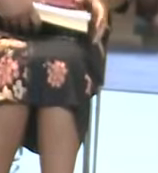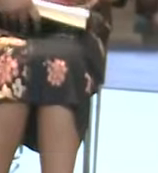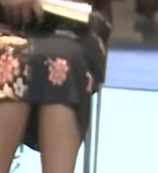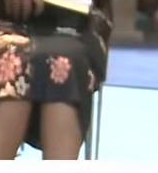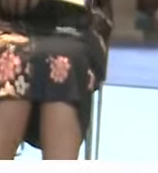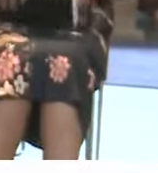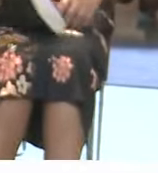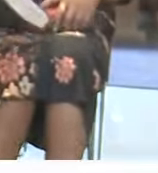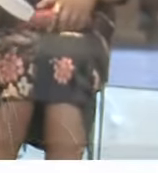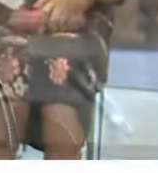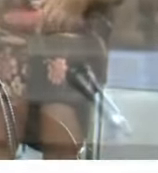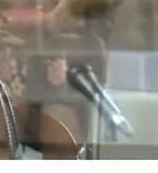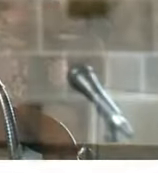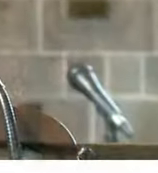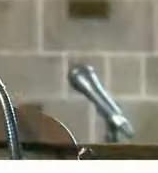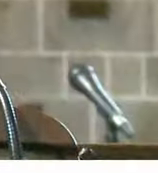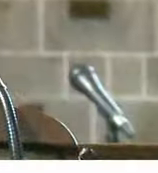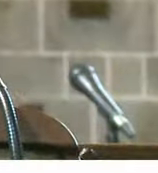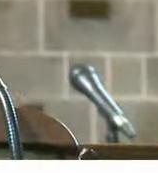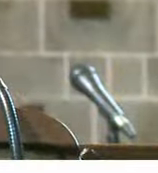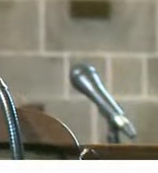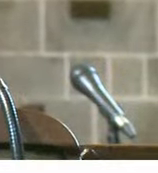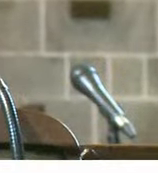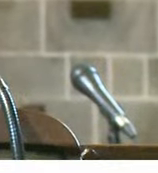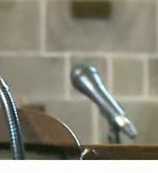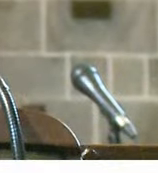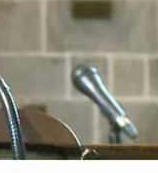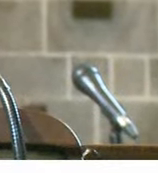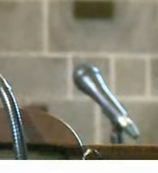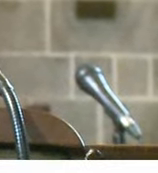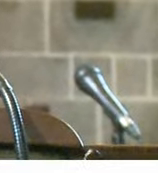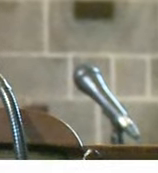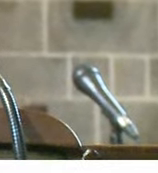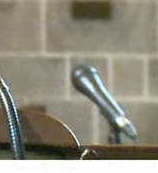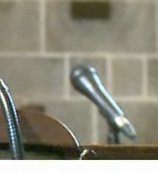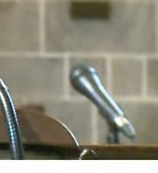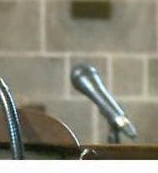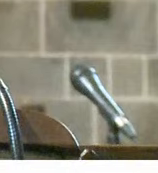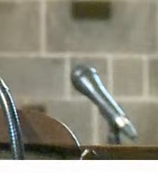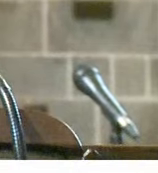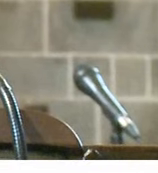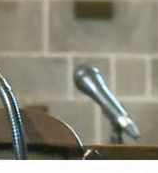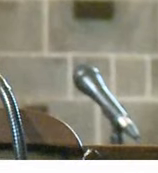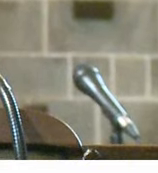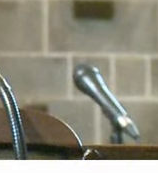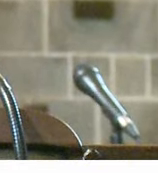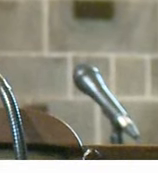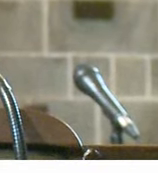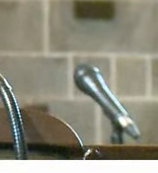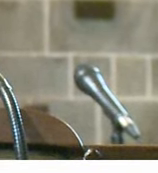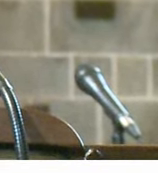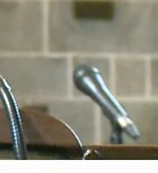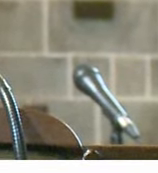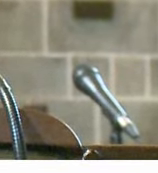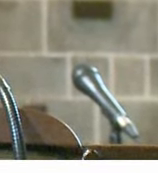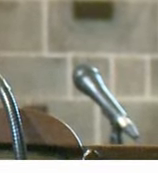The epistle reading is taken from 1 Corinthians chapter